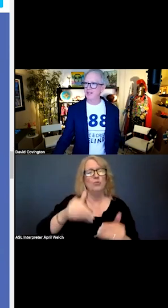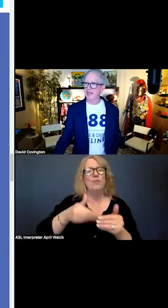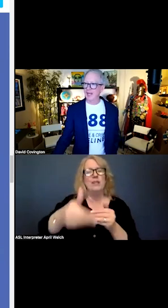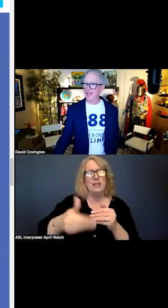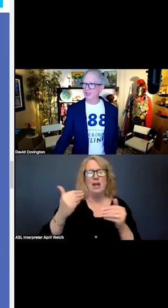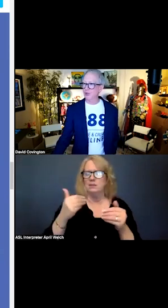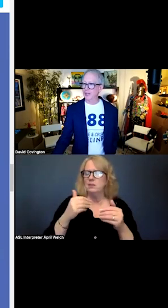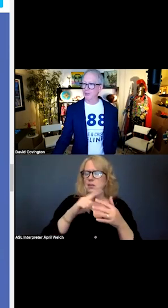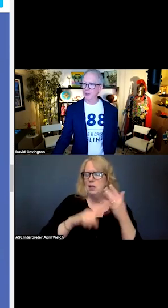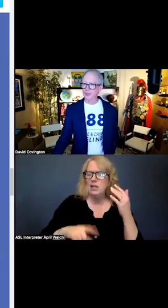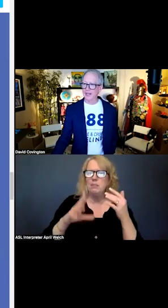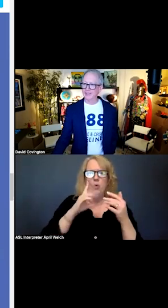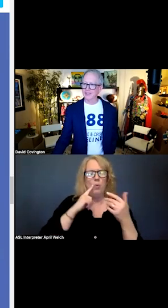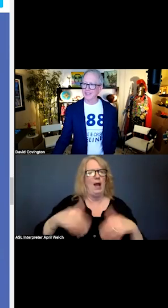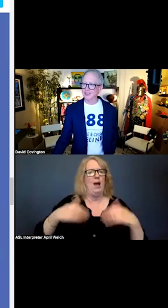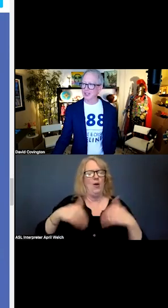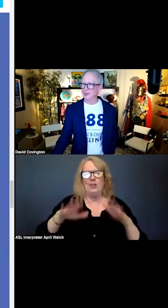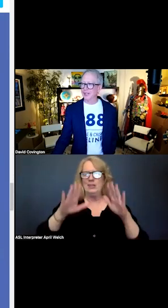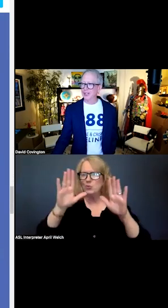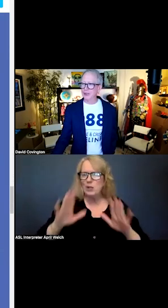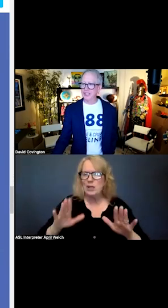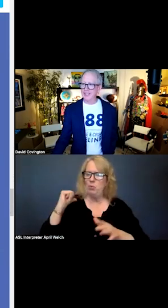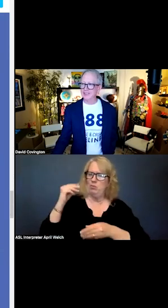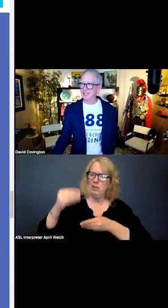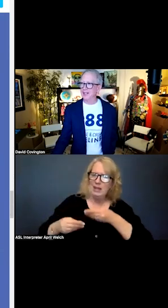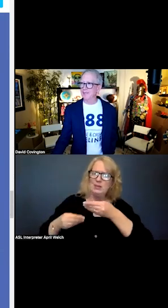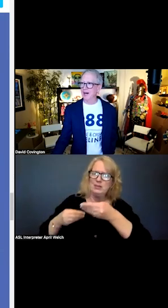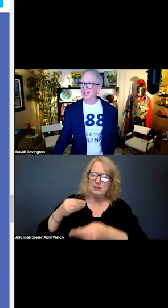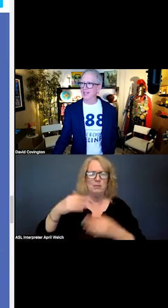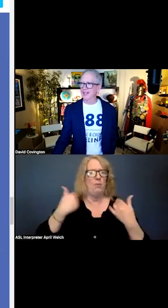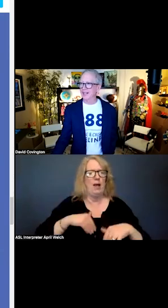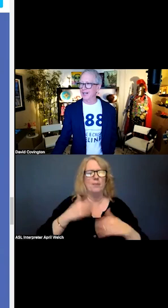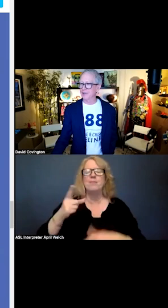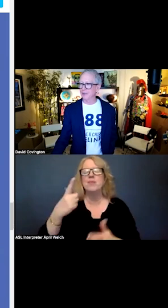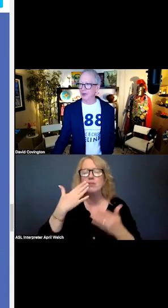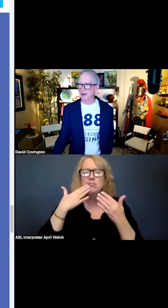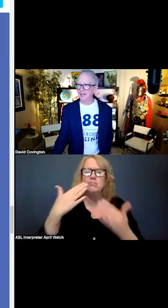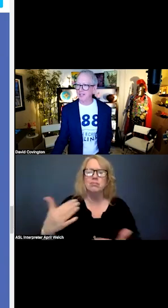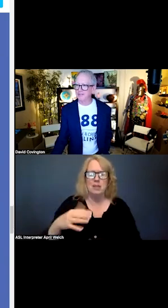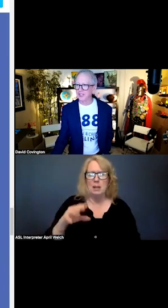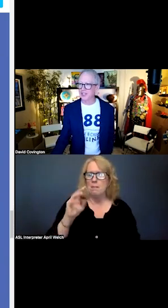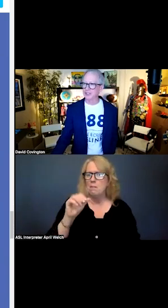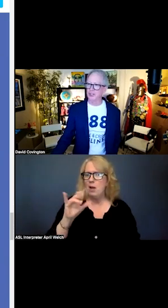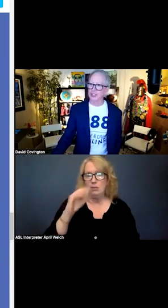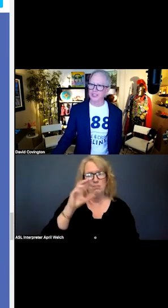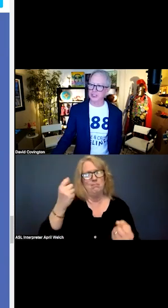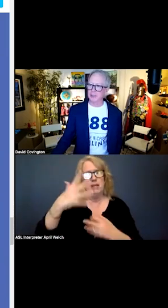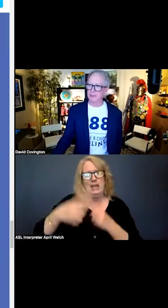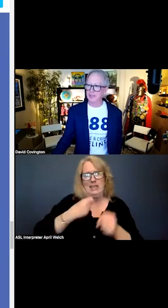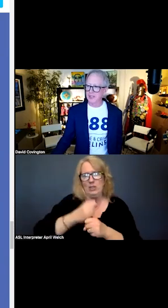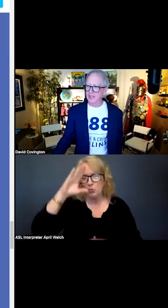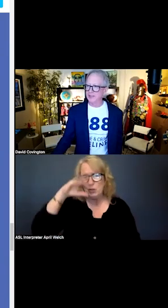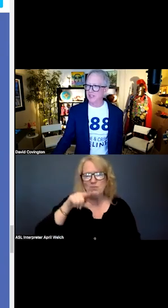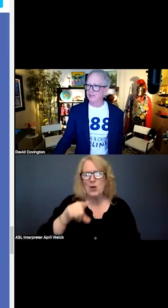behind an incredible legacy. So huge thanks to Monica. We've known Monica for years of her